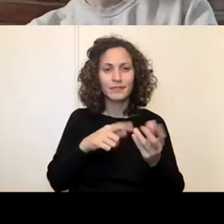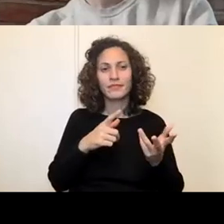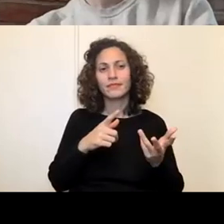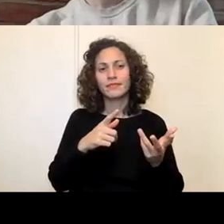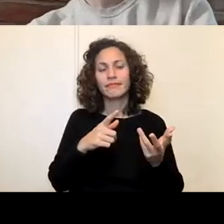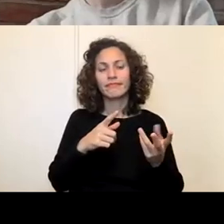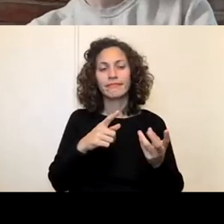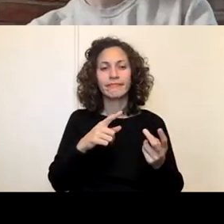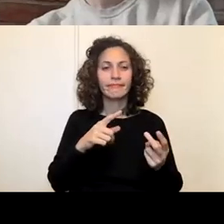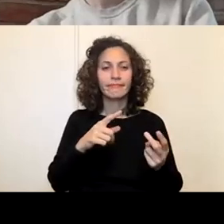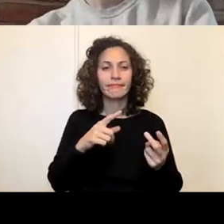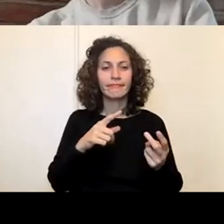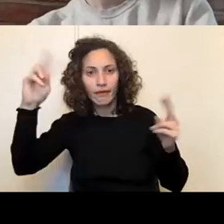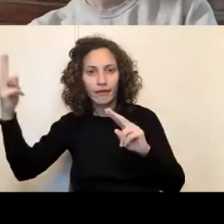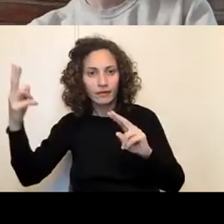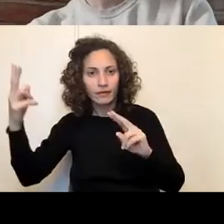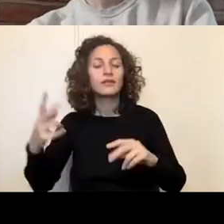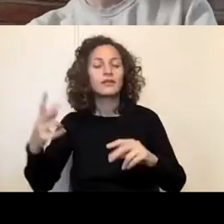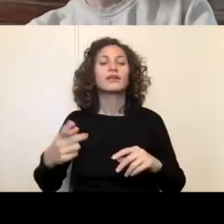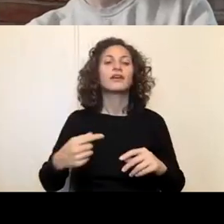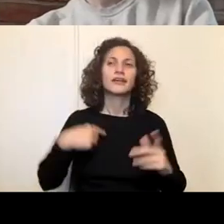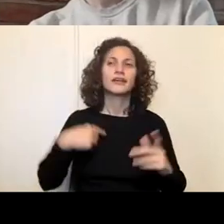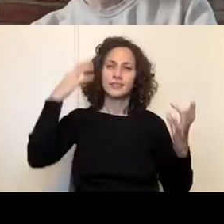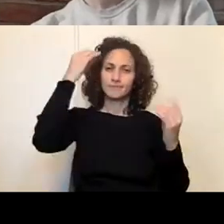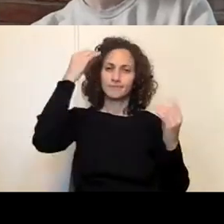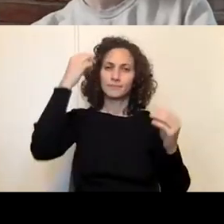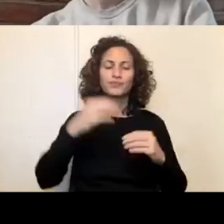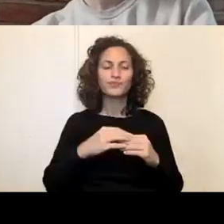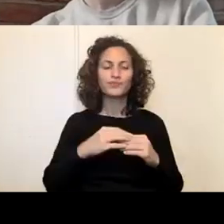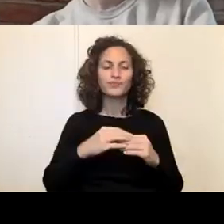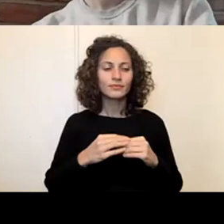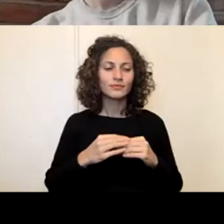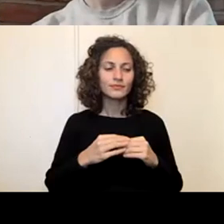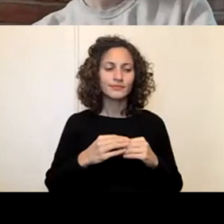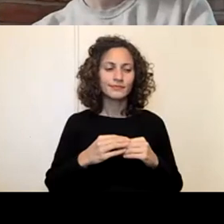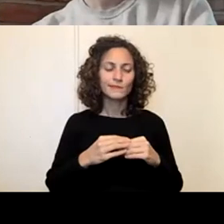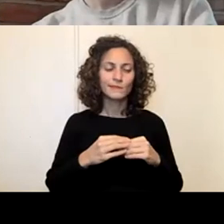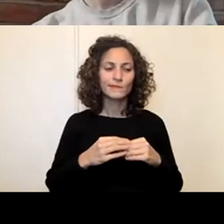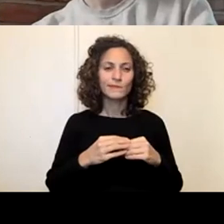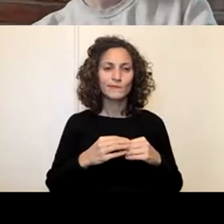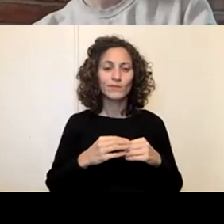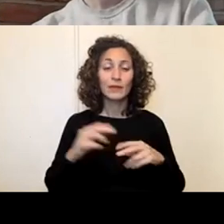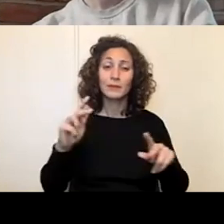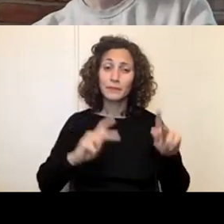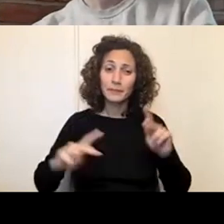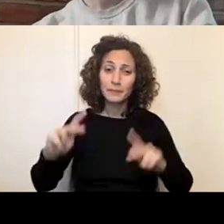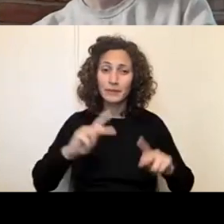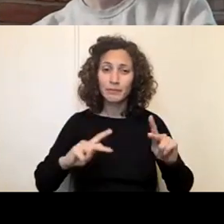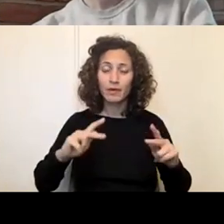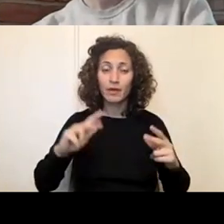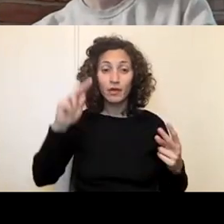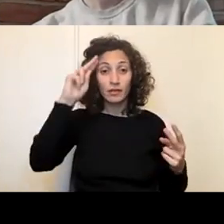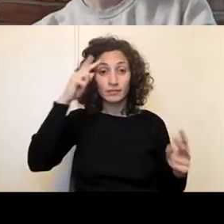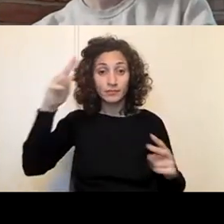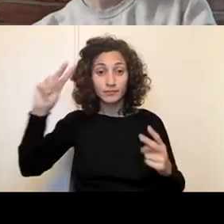I also think that, people also have misconceptions